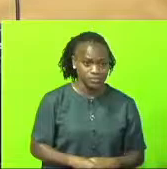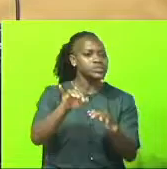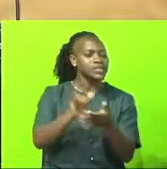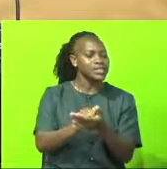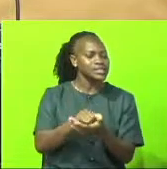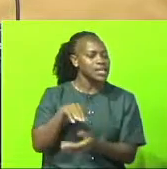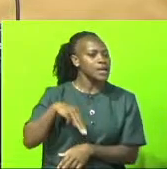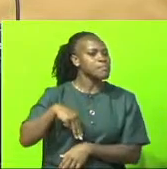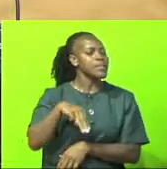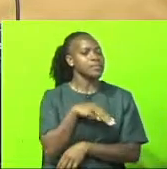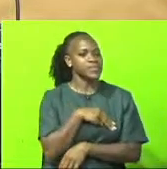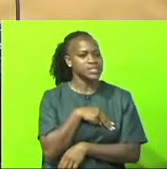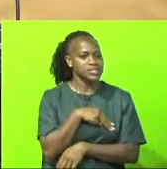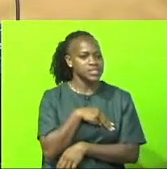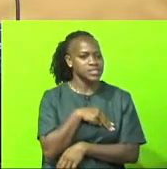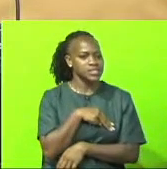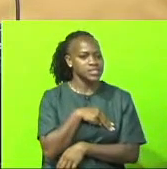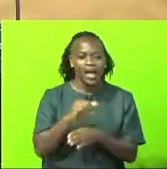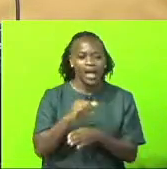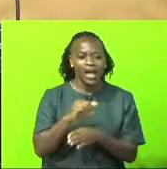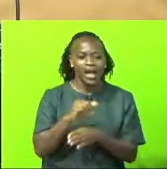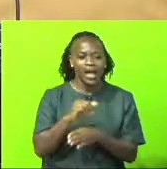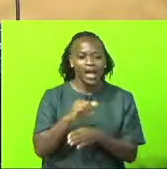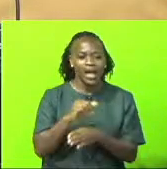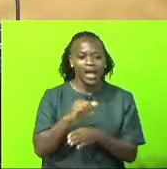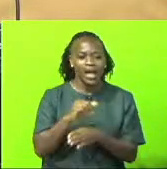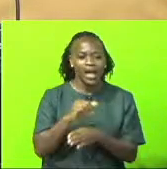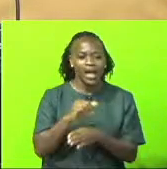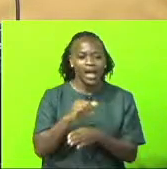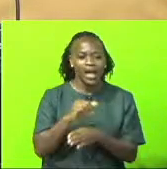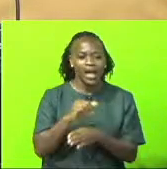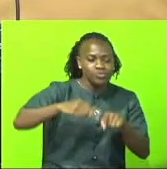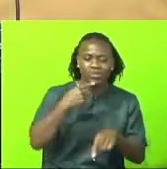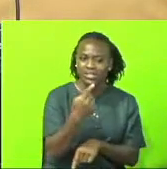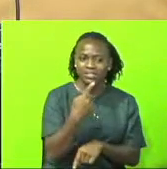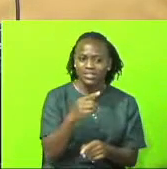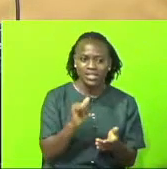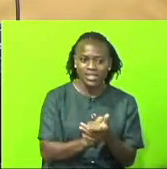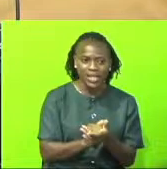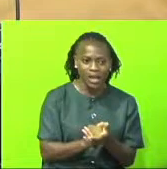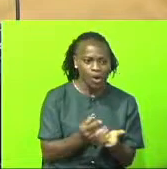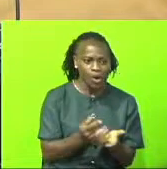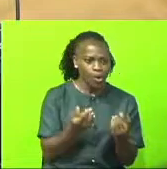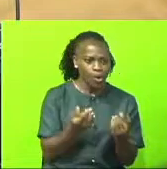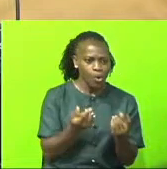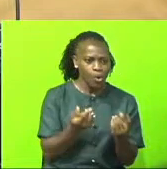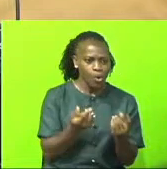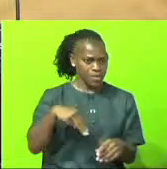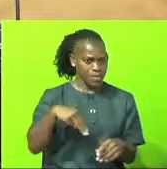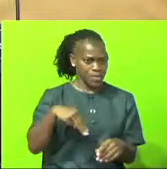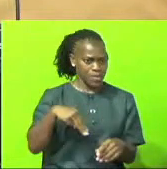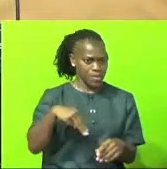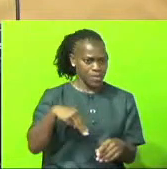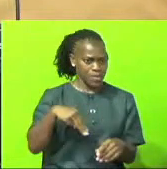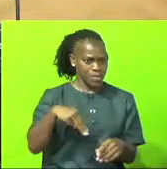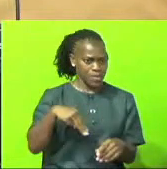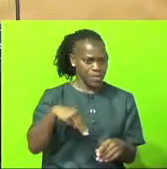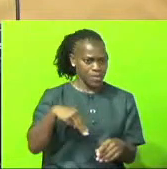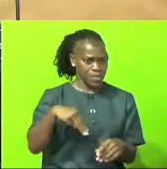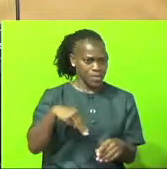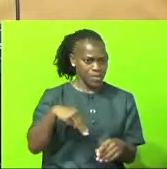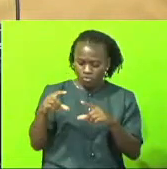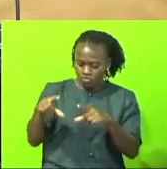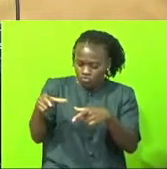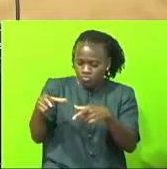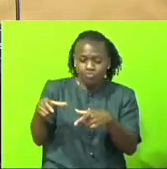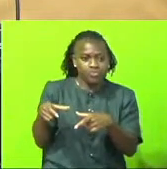understand that practically you cannot say that once a member belongs to a caucus and